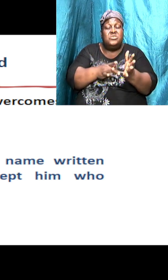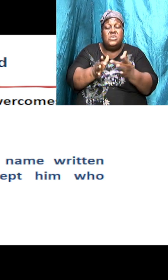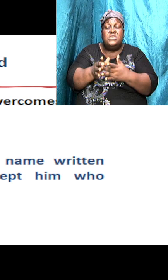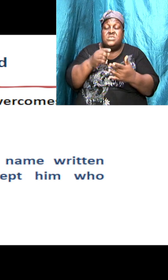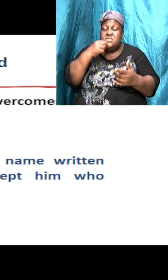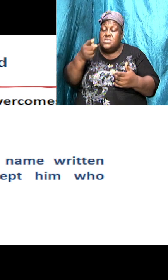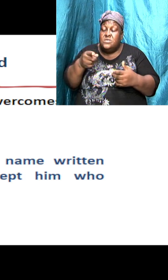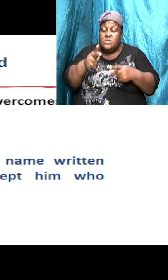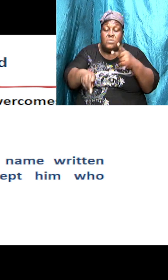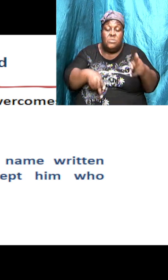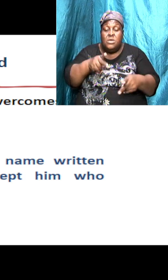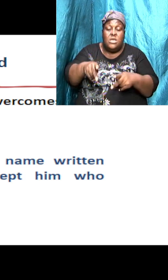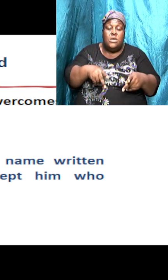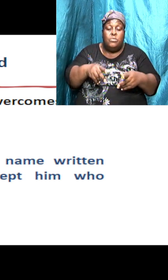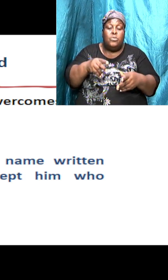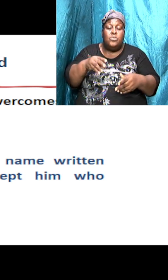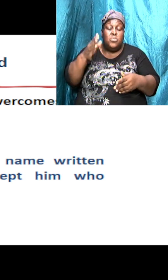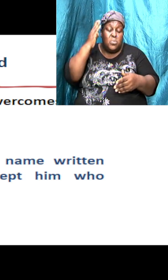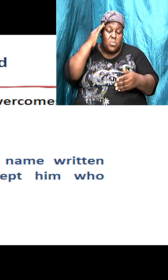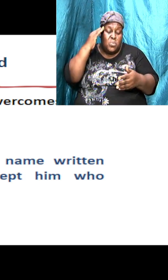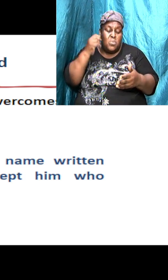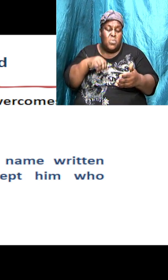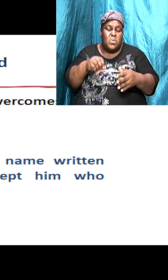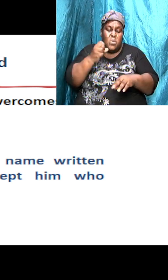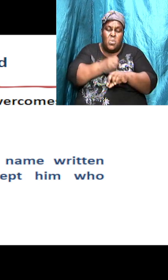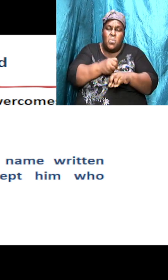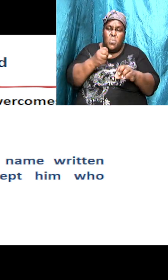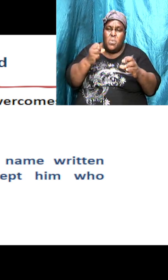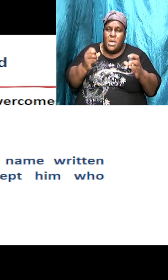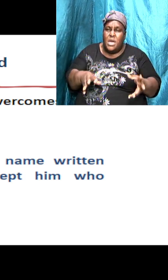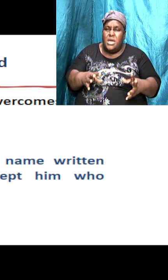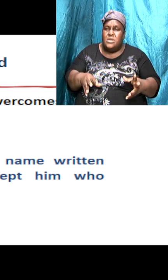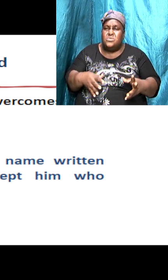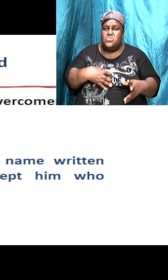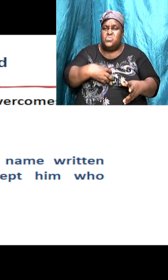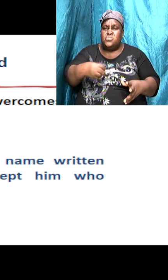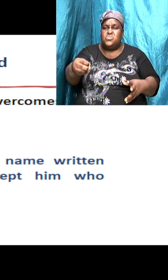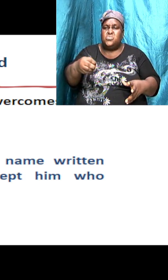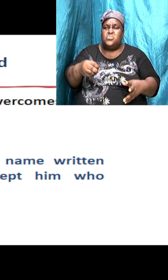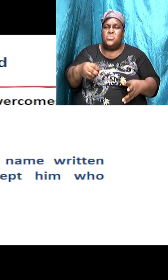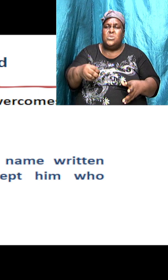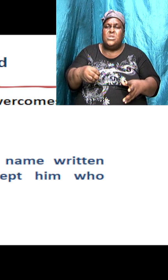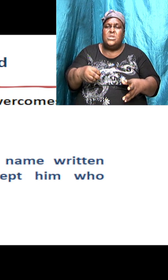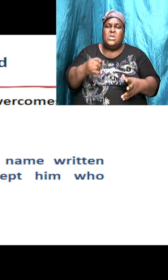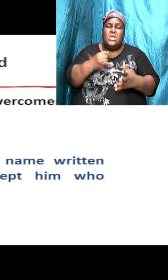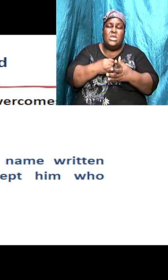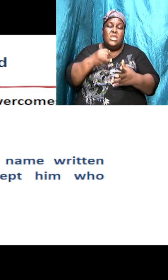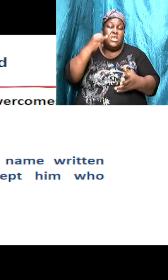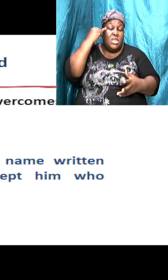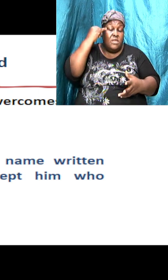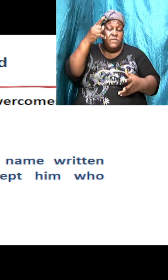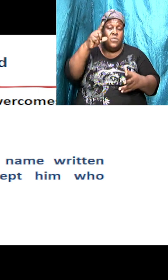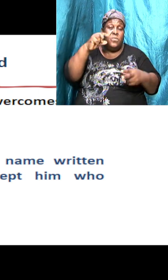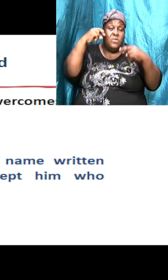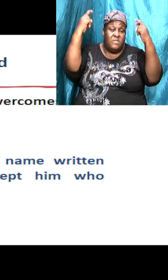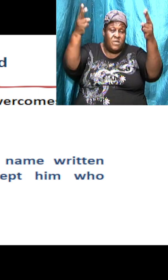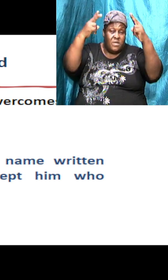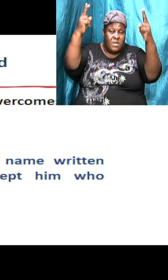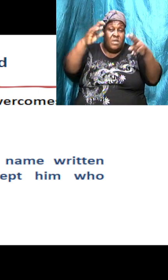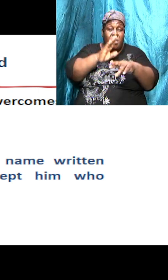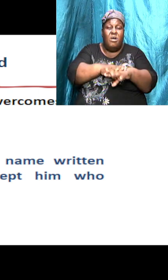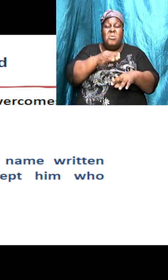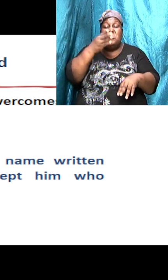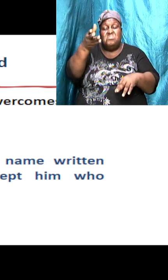the white stone was, that if you dare to overcome, I will give him a white stone, and on that stone a